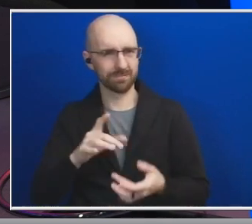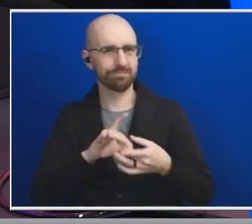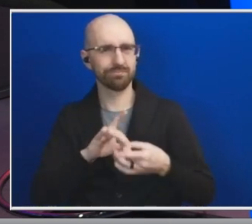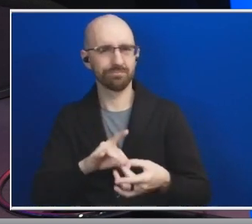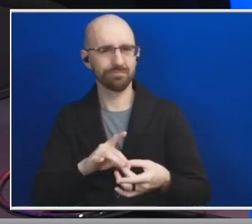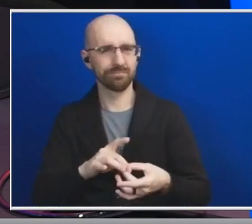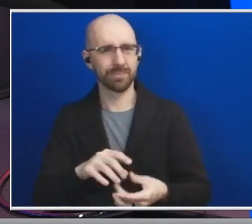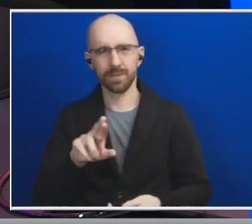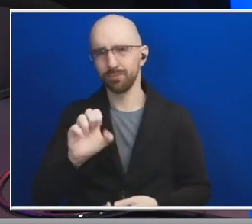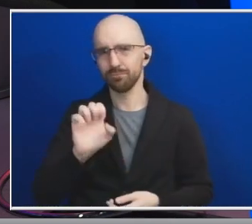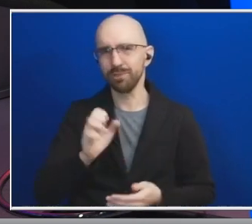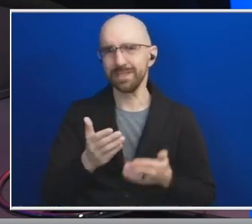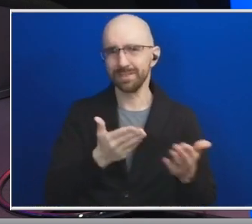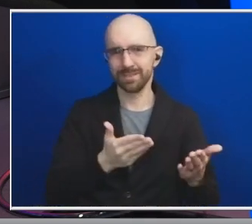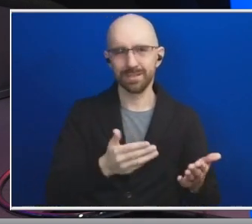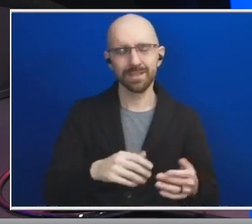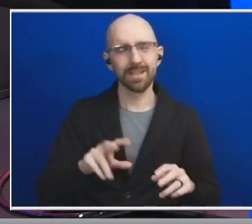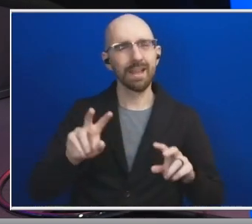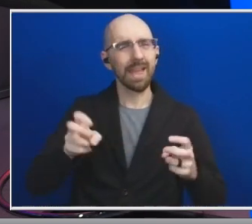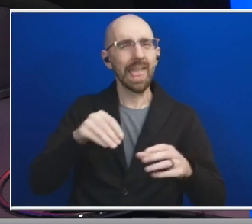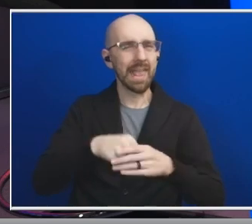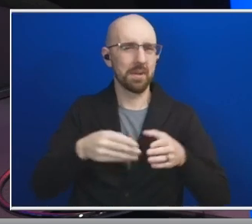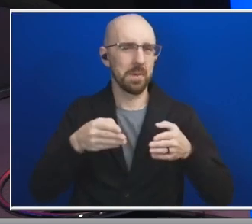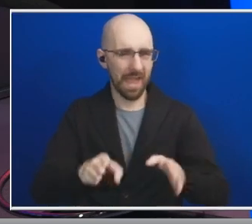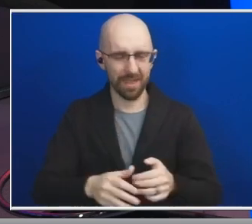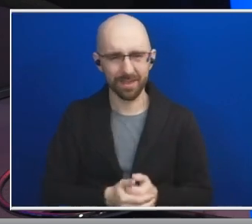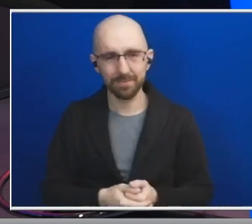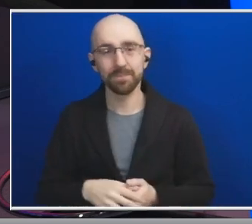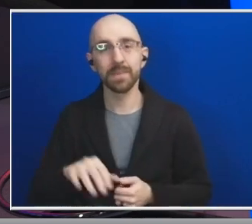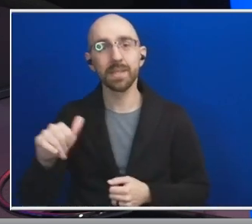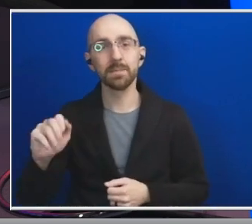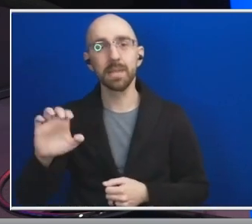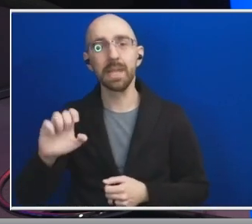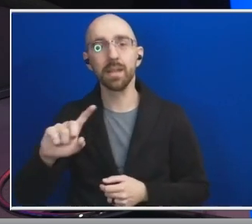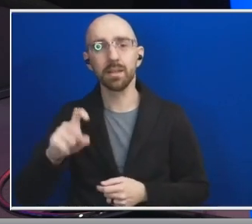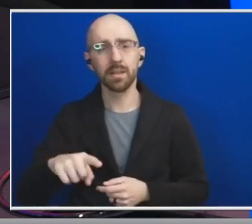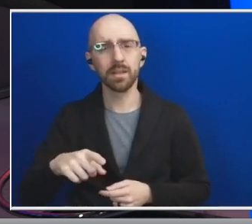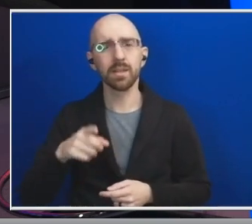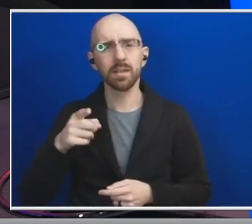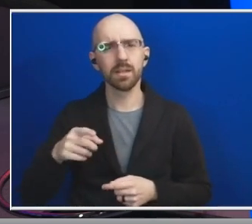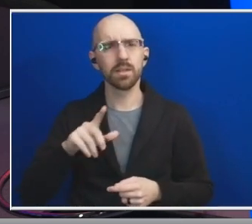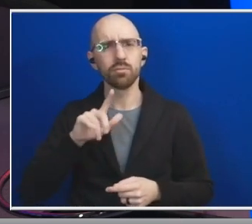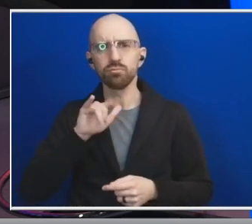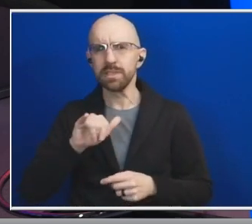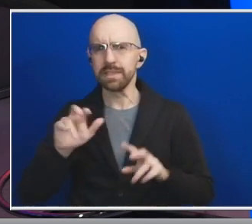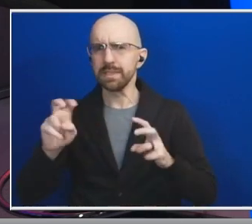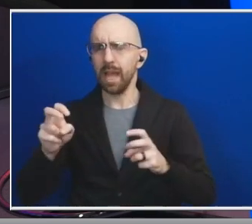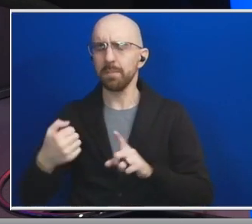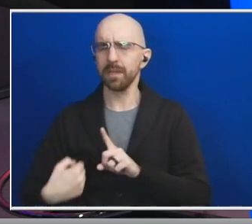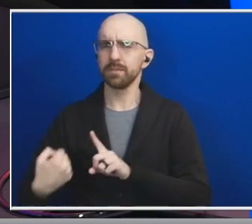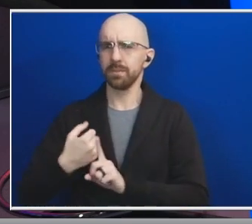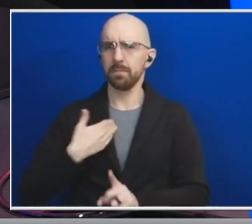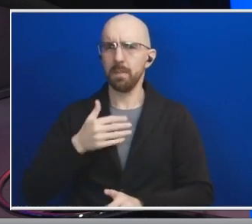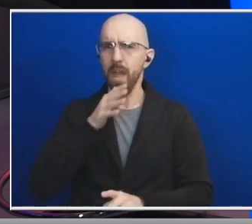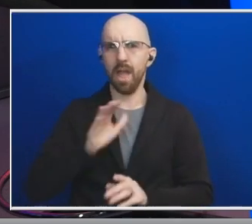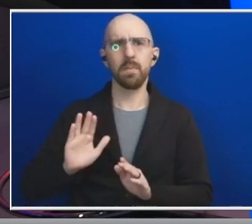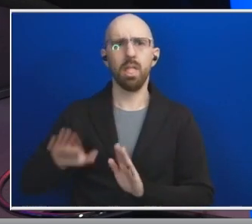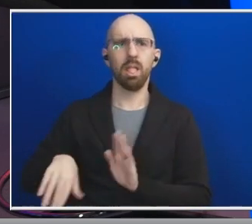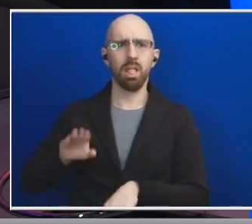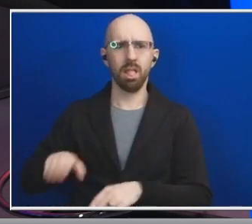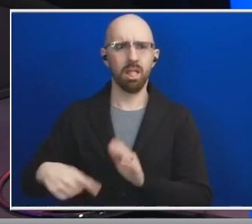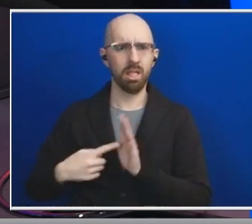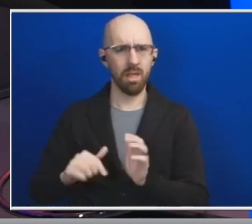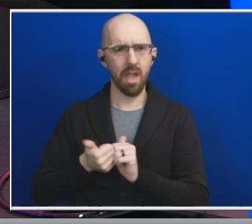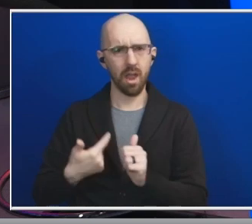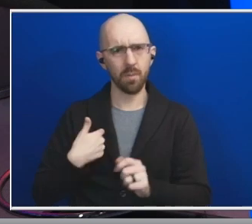an offhand way. No, Jamie wants to know, she writes, this topic really hit home because my mom downplays her symptoms. How can I convince my mom